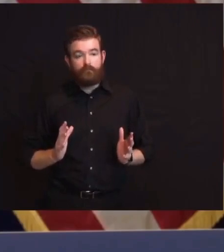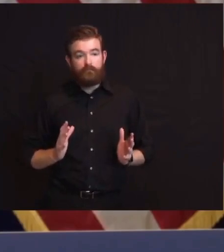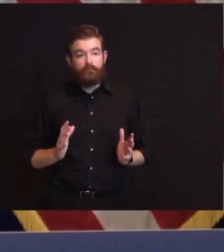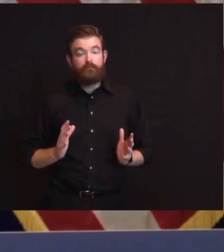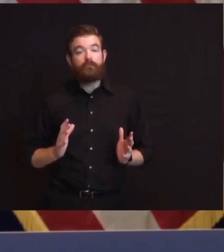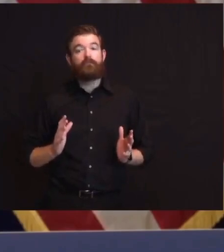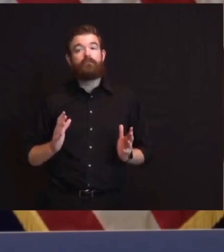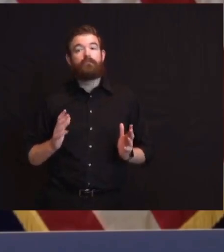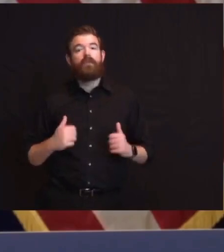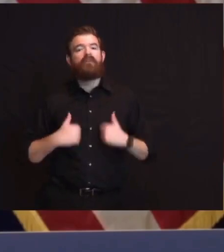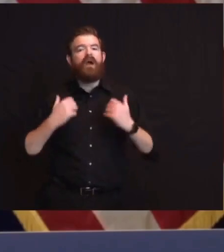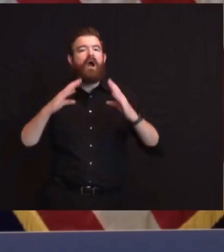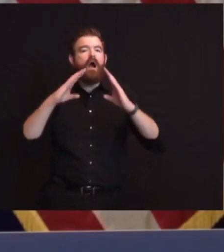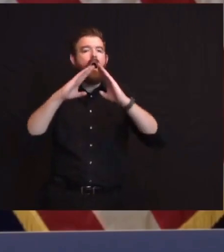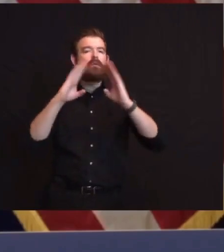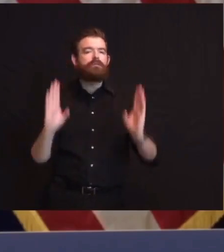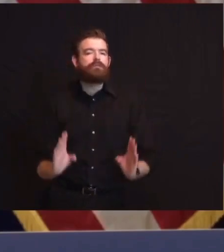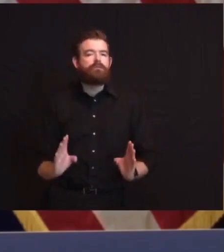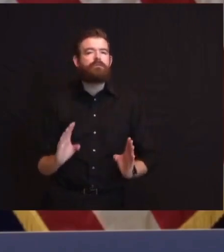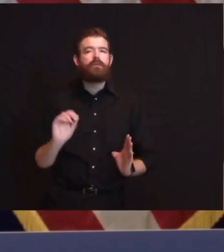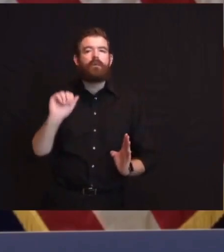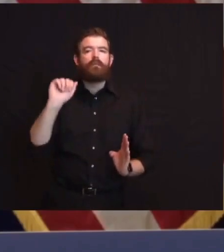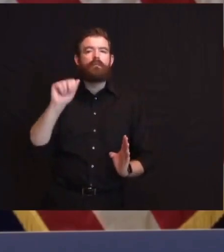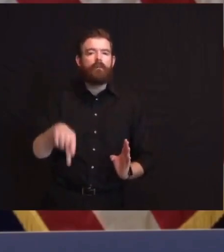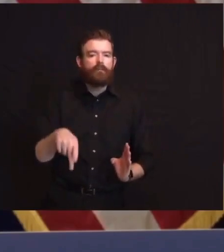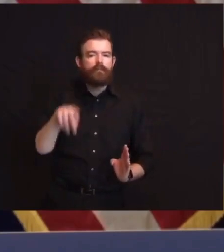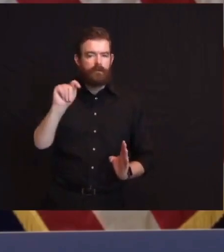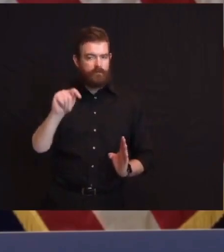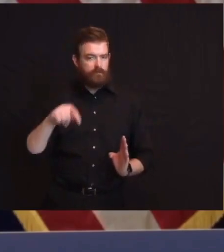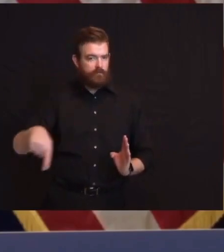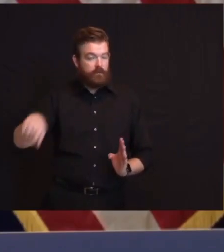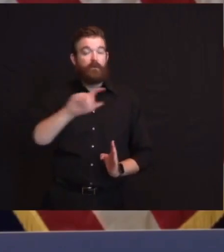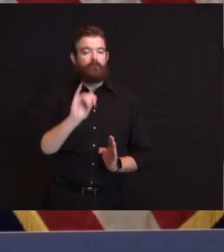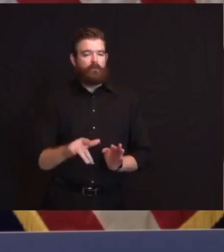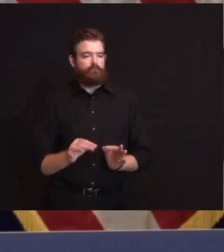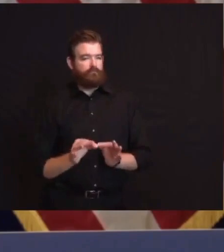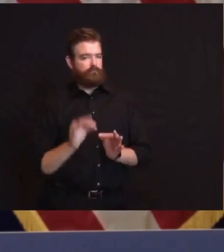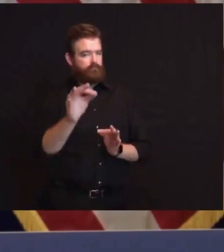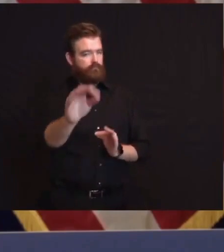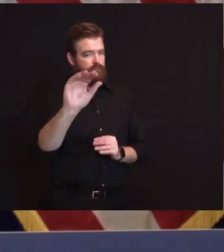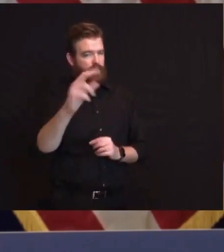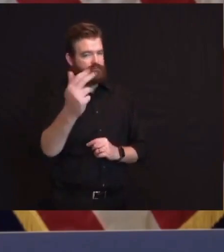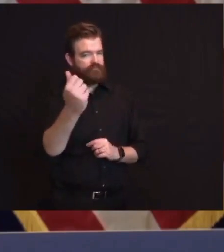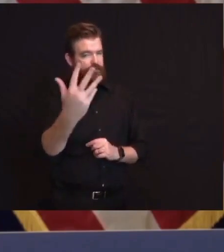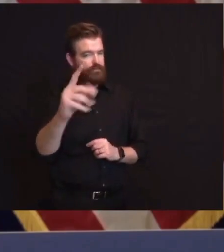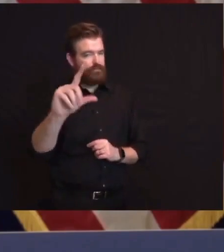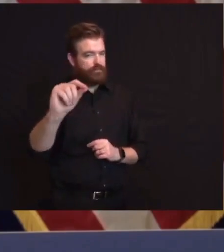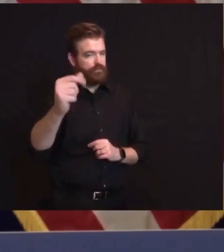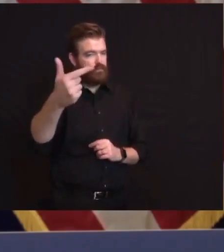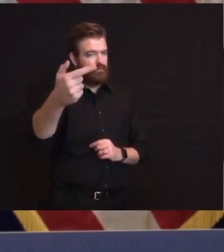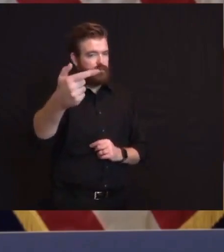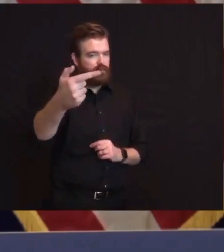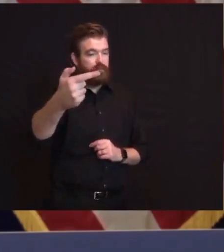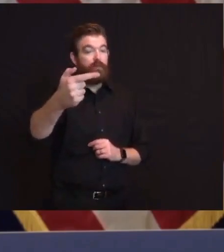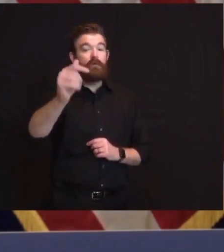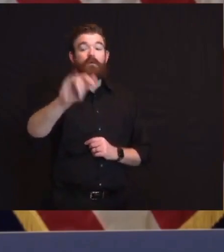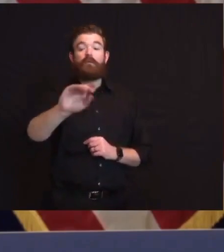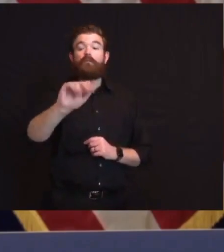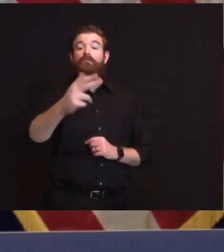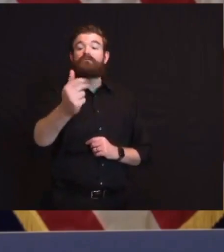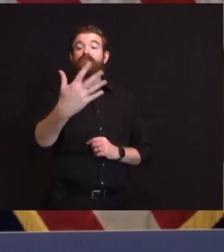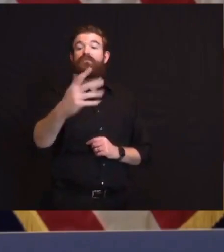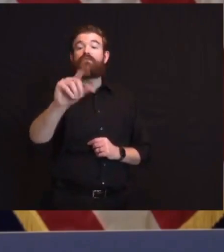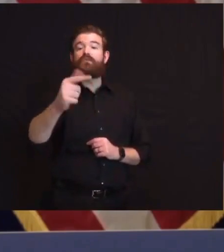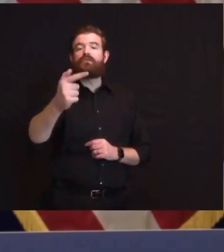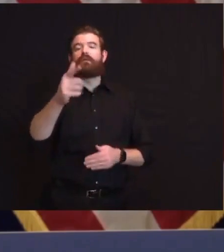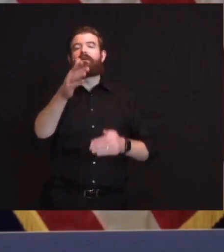actually commemorates the end of the winter season moratorium that the heating companies